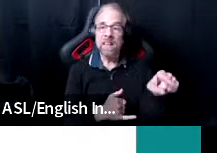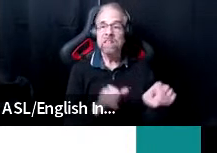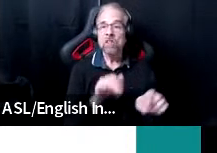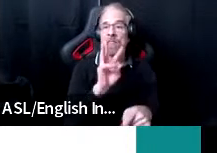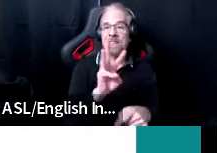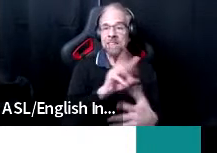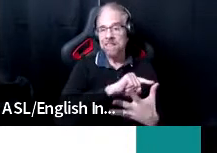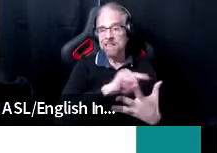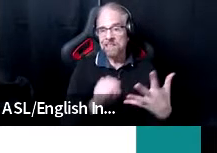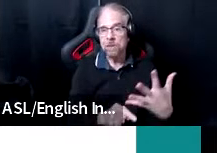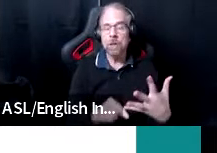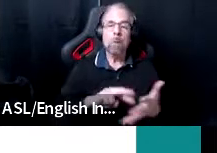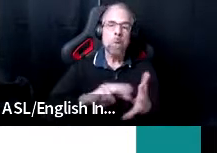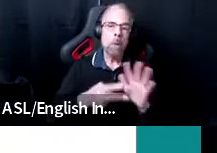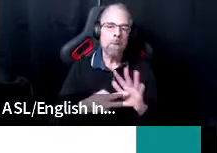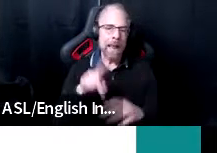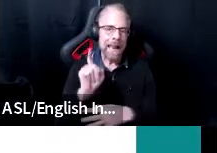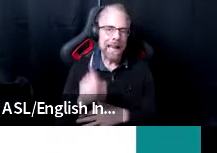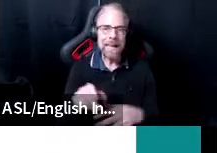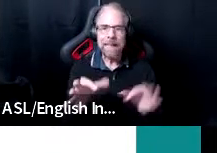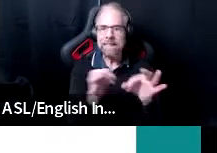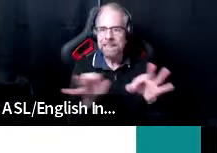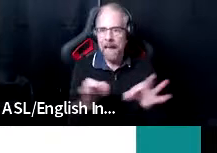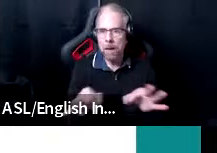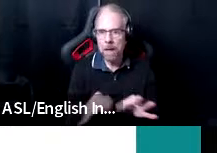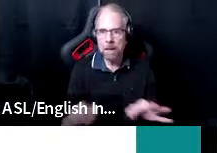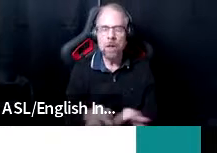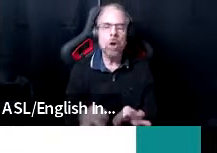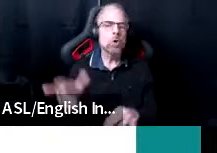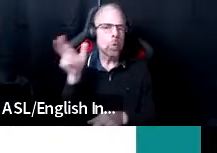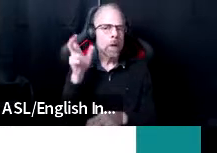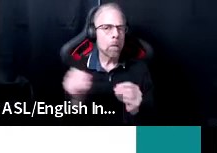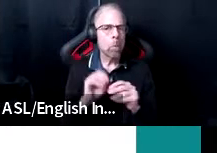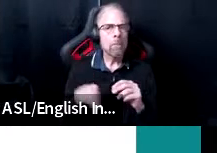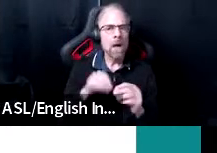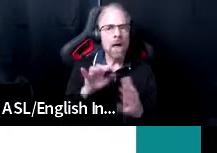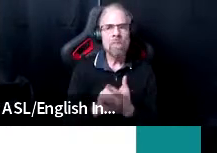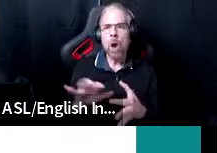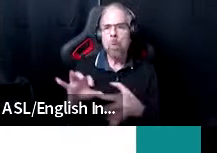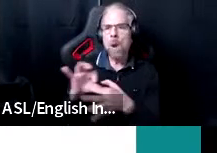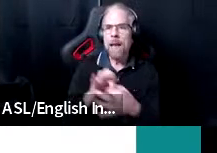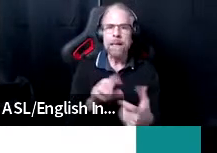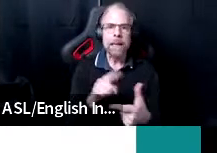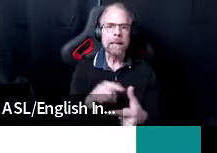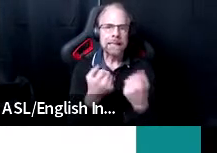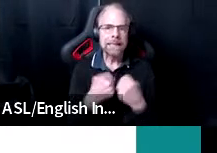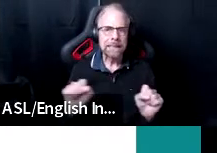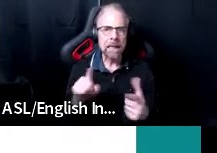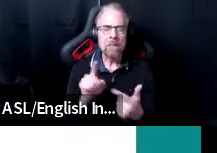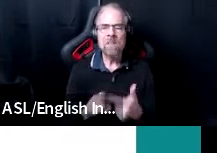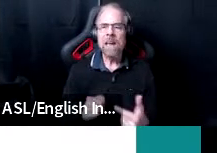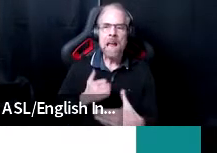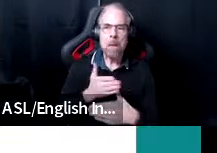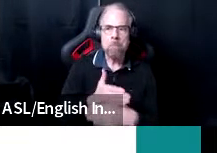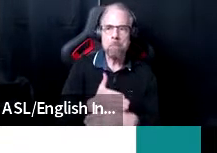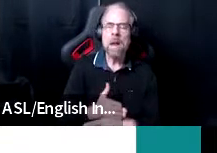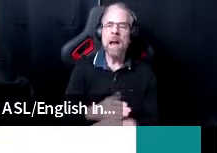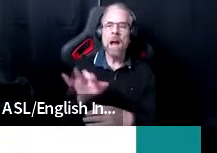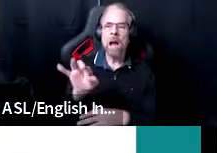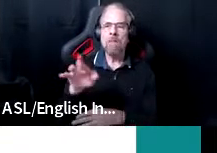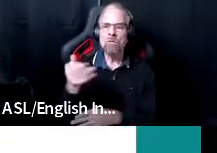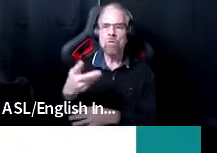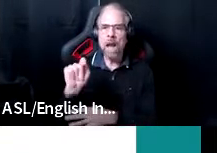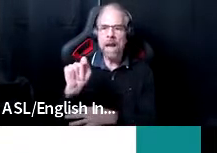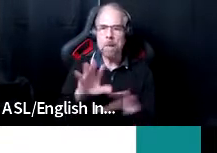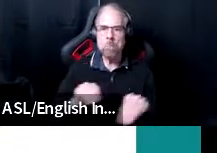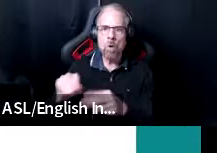statements. And you're going to hear more about them, but they speak to the safety, they speak to impaired freight movement,